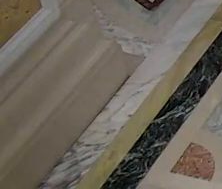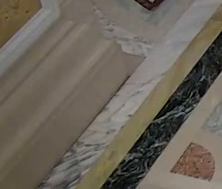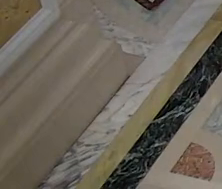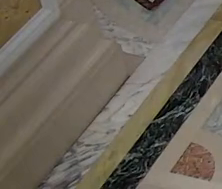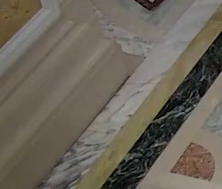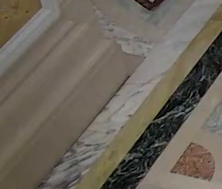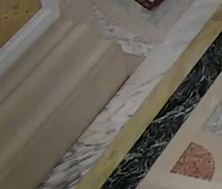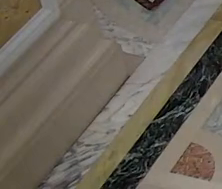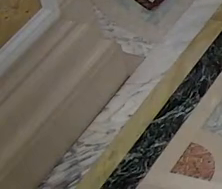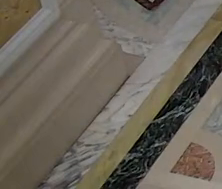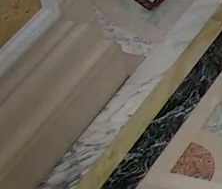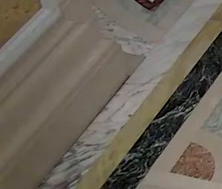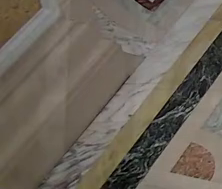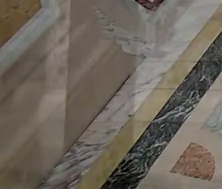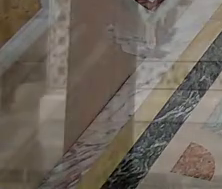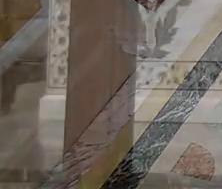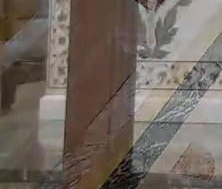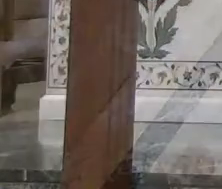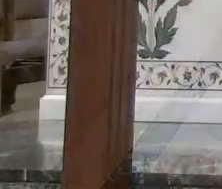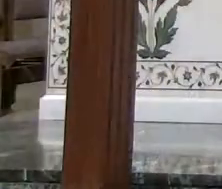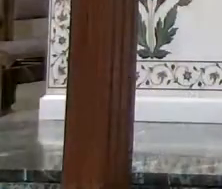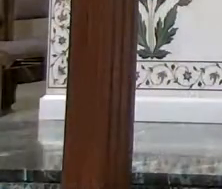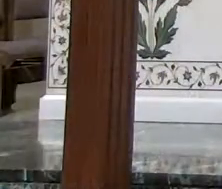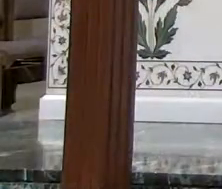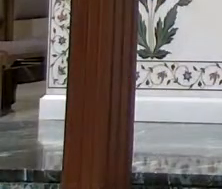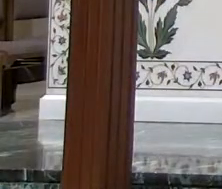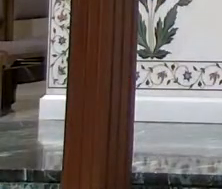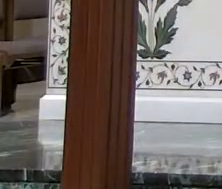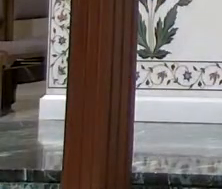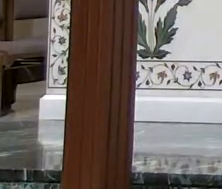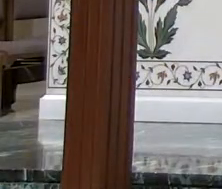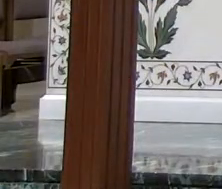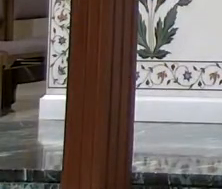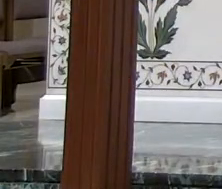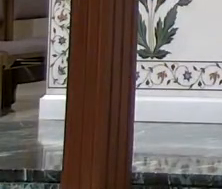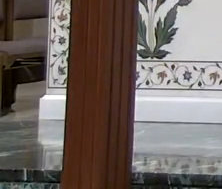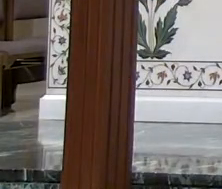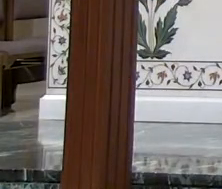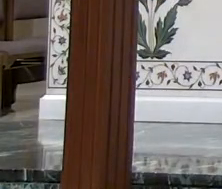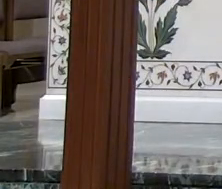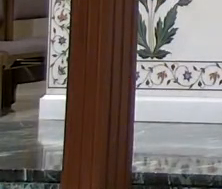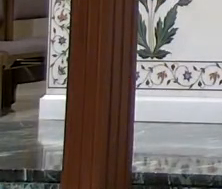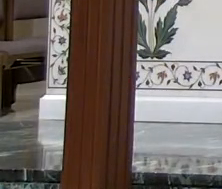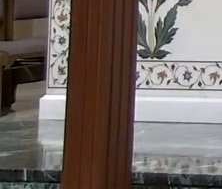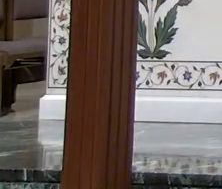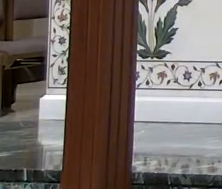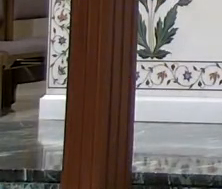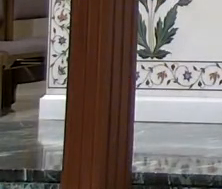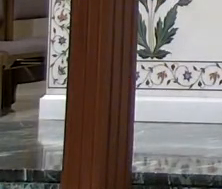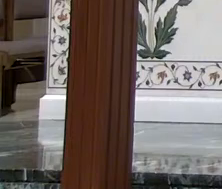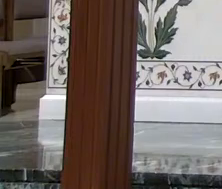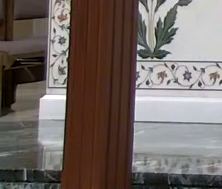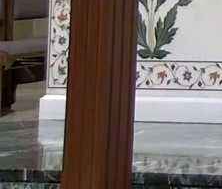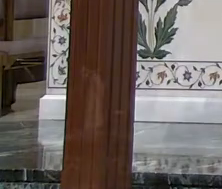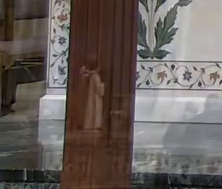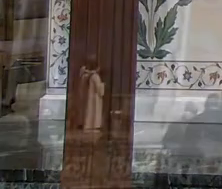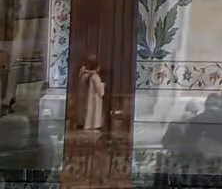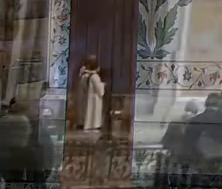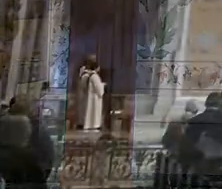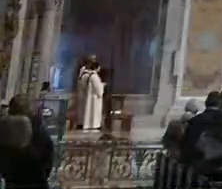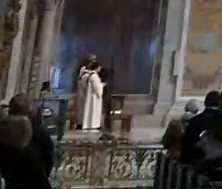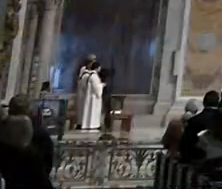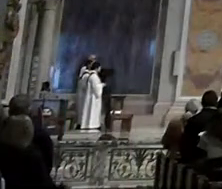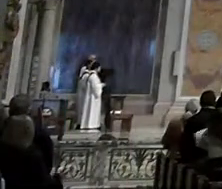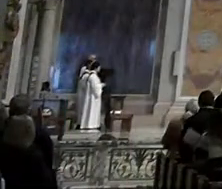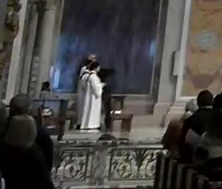At the Savior's command, and formed by divine teaching, we dare to say, Our